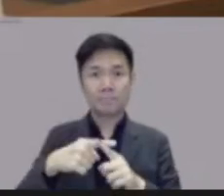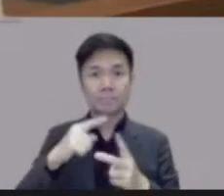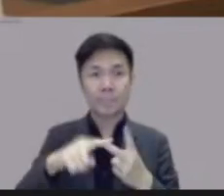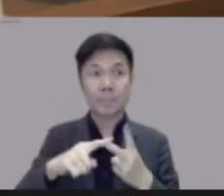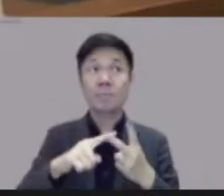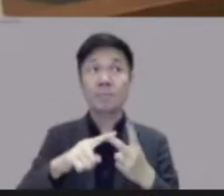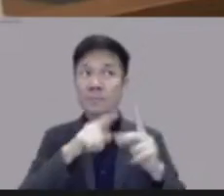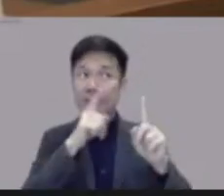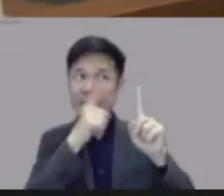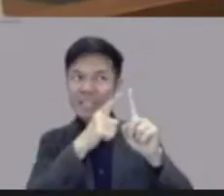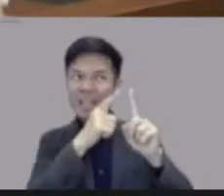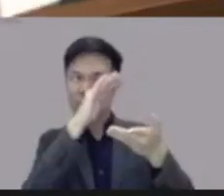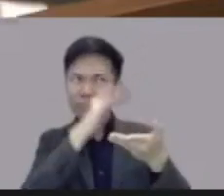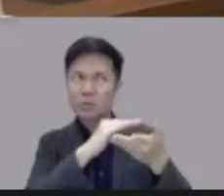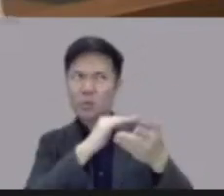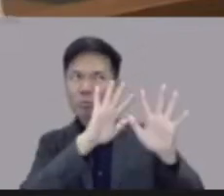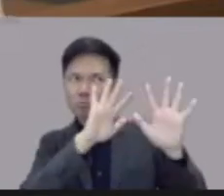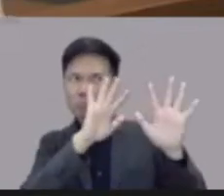challenges